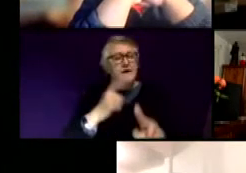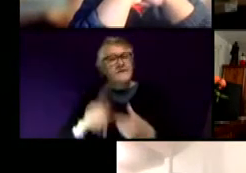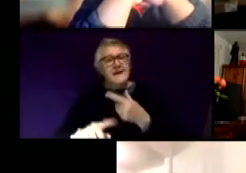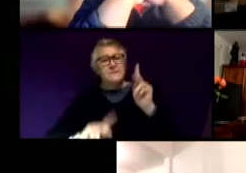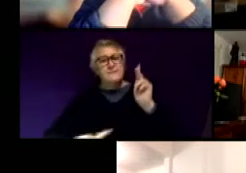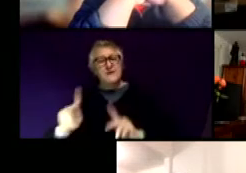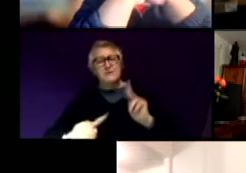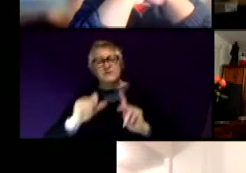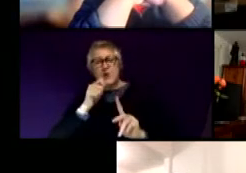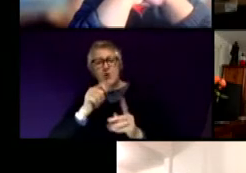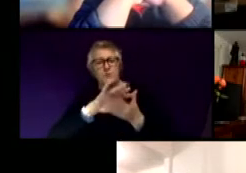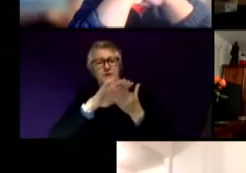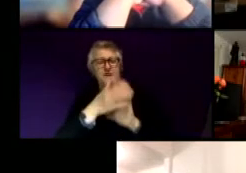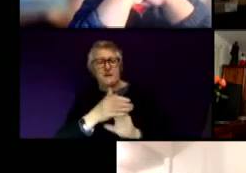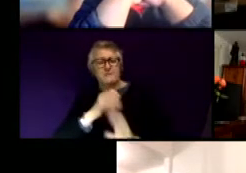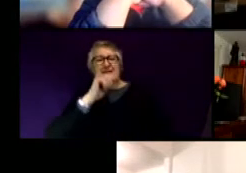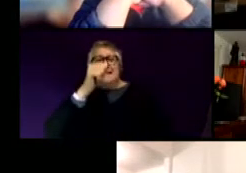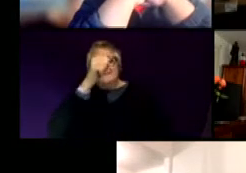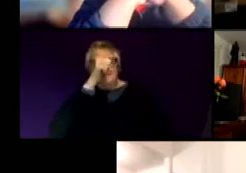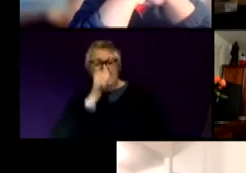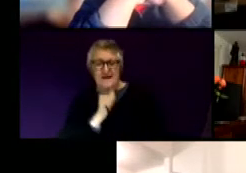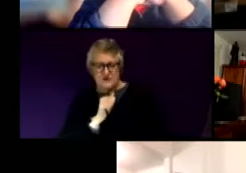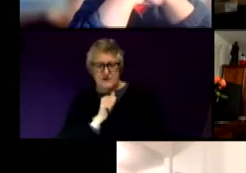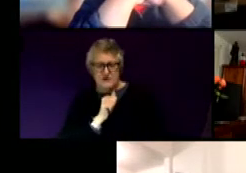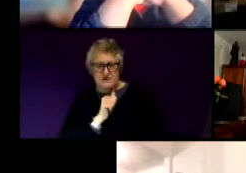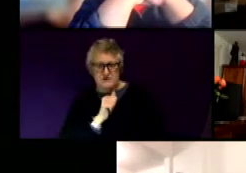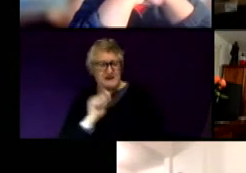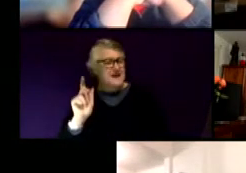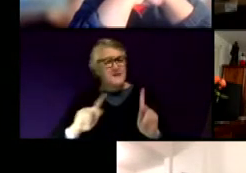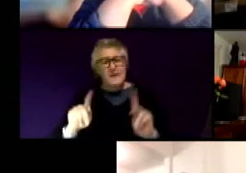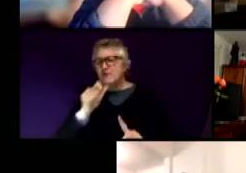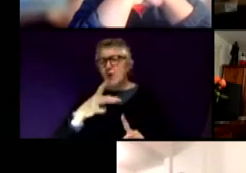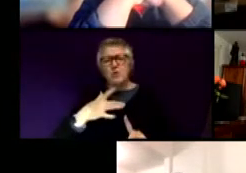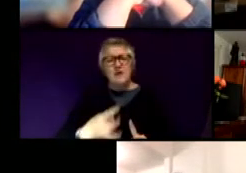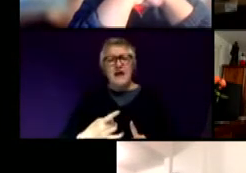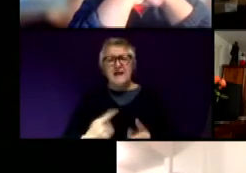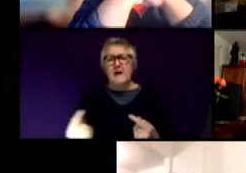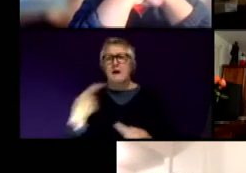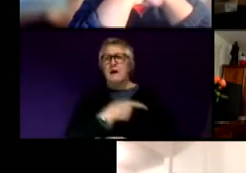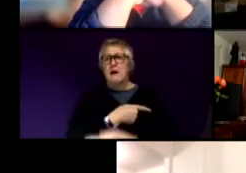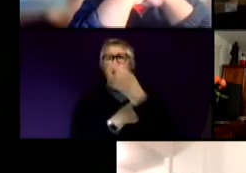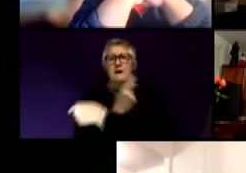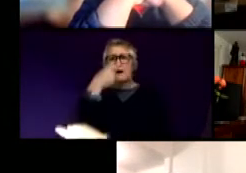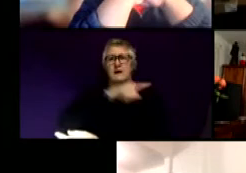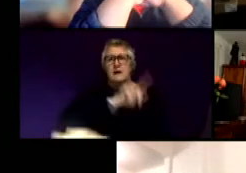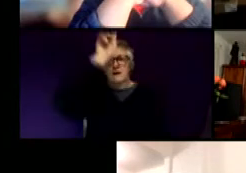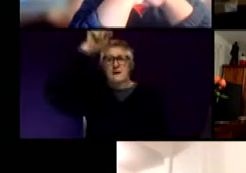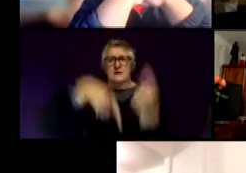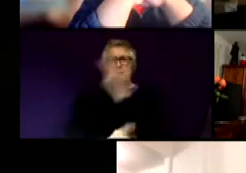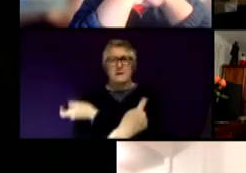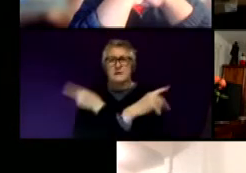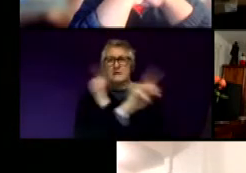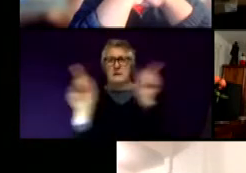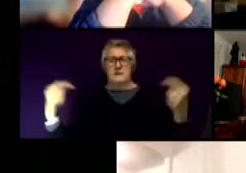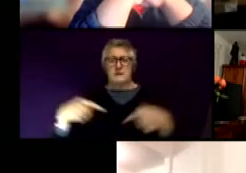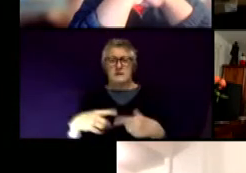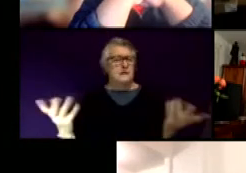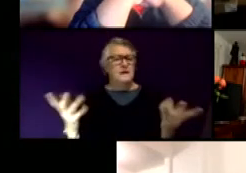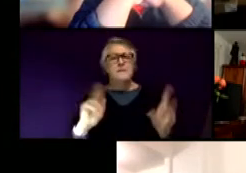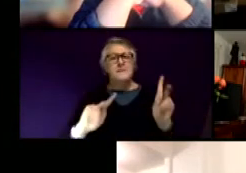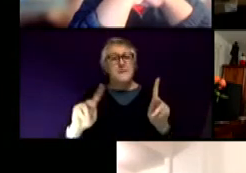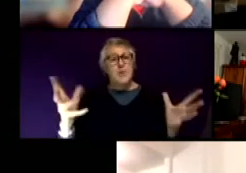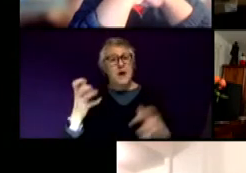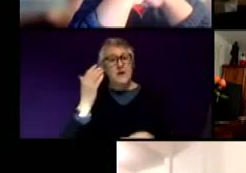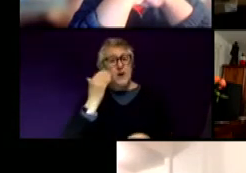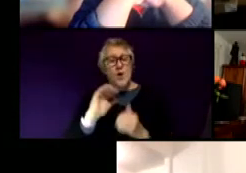runaround, which is not knowing how do things really work. What is the chain of command? What is the process? What do we